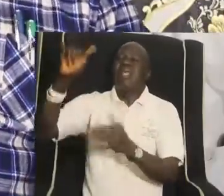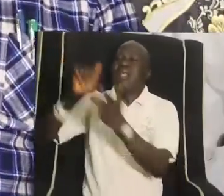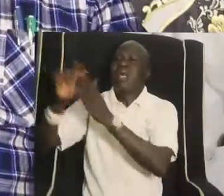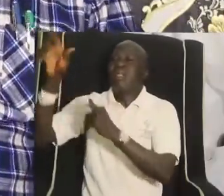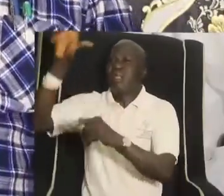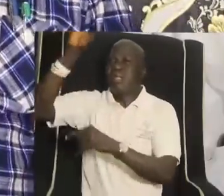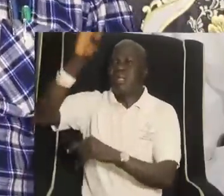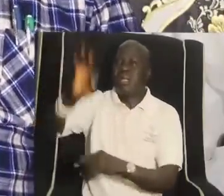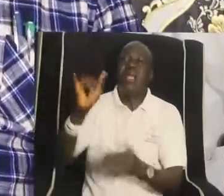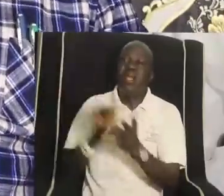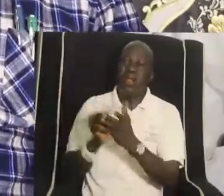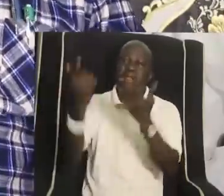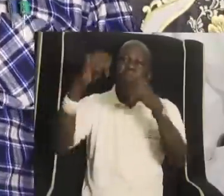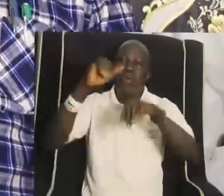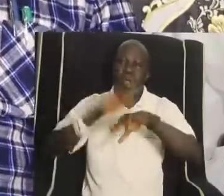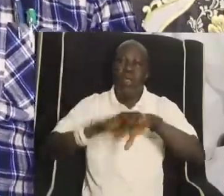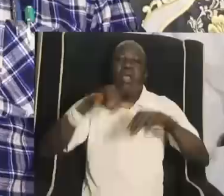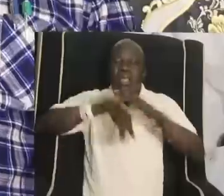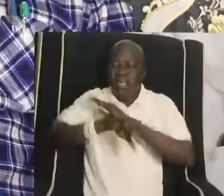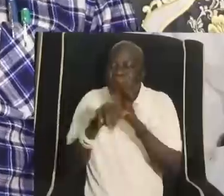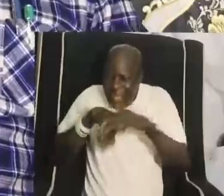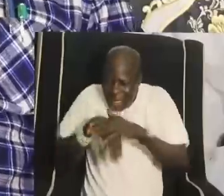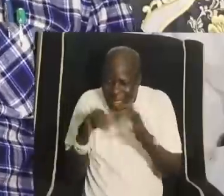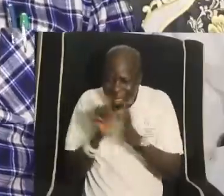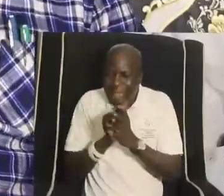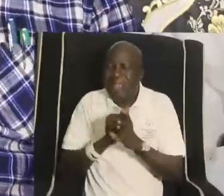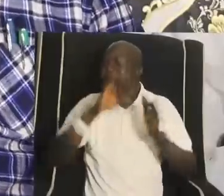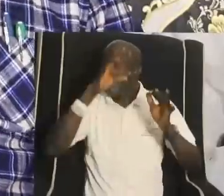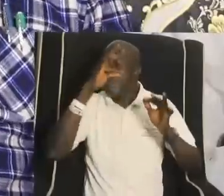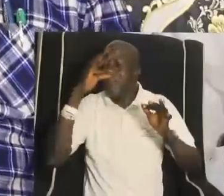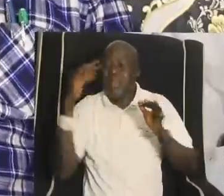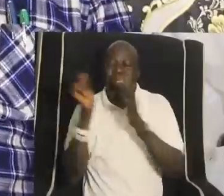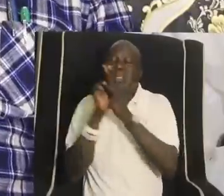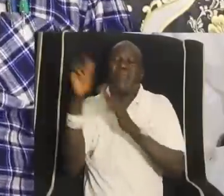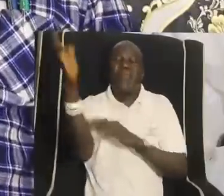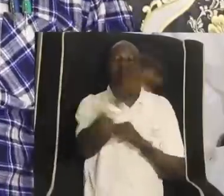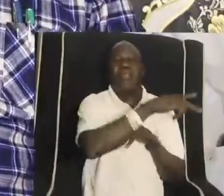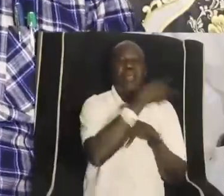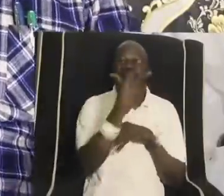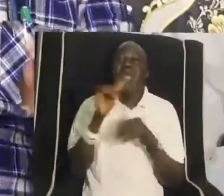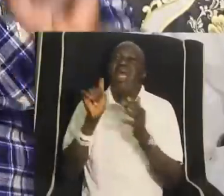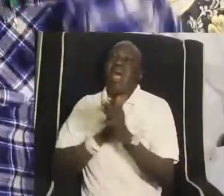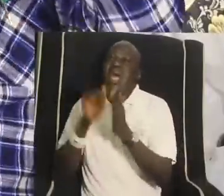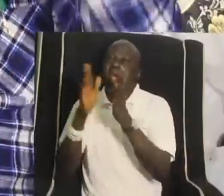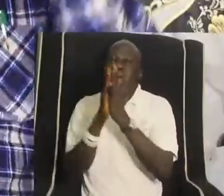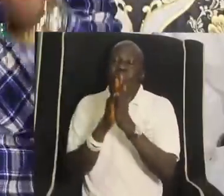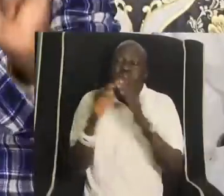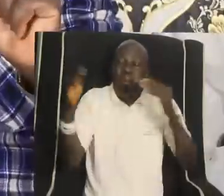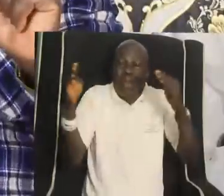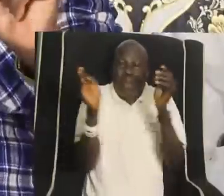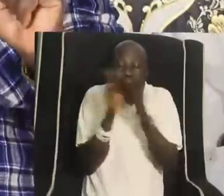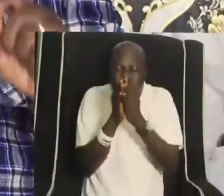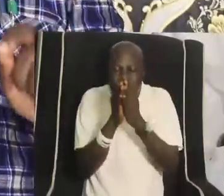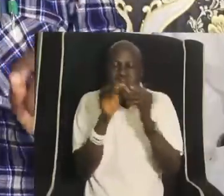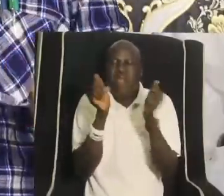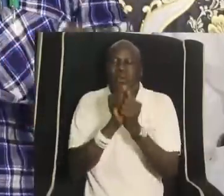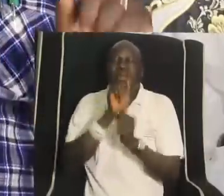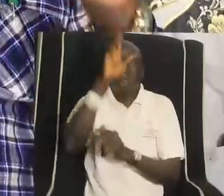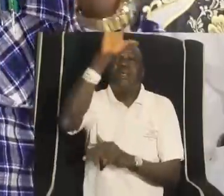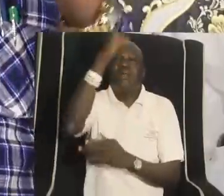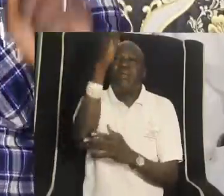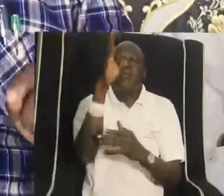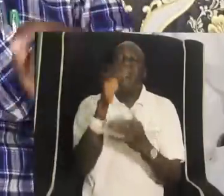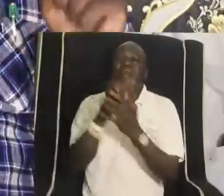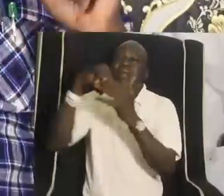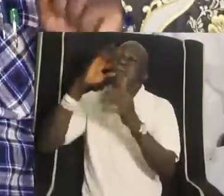ma waye. That is who comes up. Ninu awe ati adu ojo meta ye. We dey fasting and prayer. A ma pade pelu eso ni owo wa. Meet with a